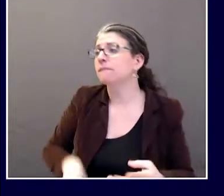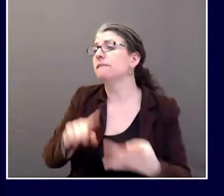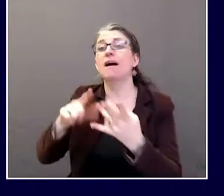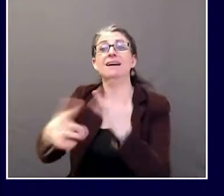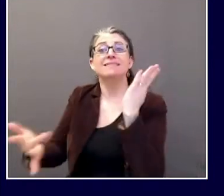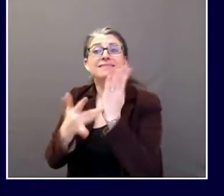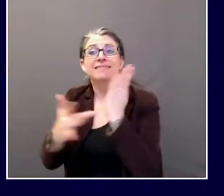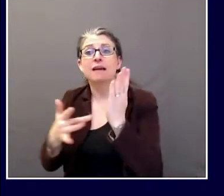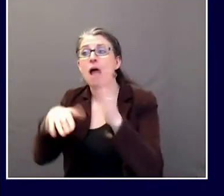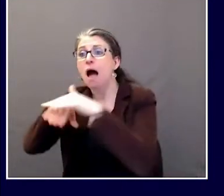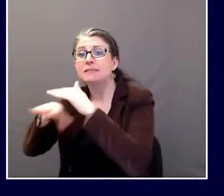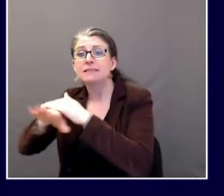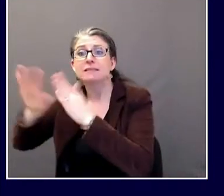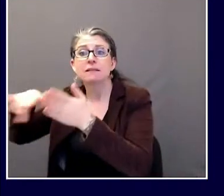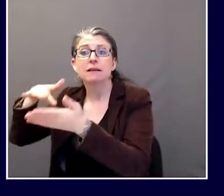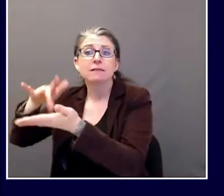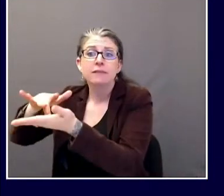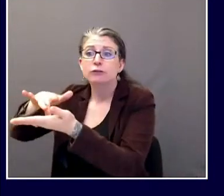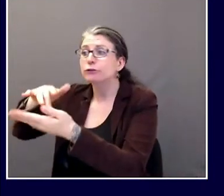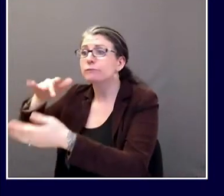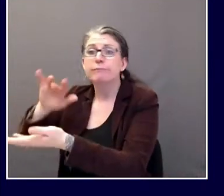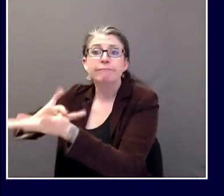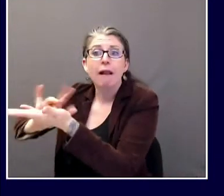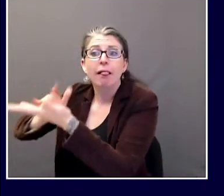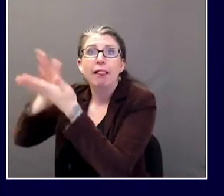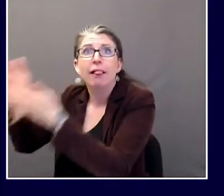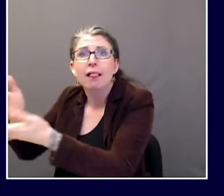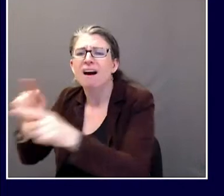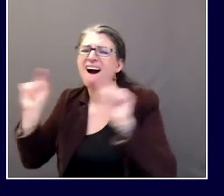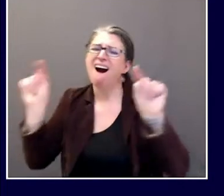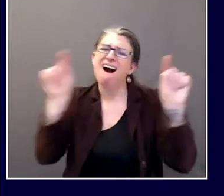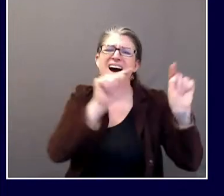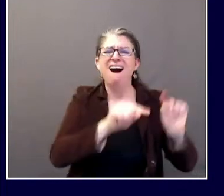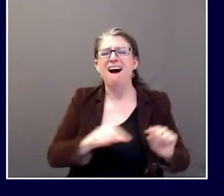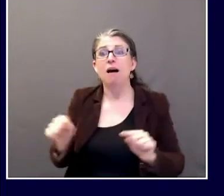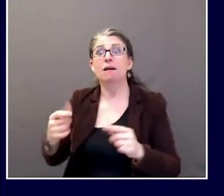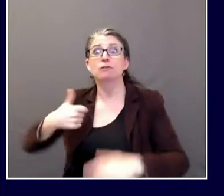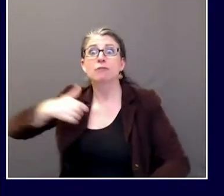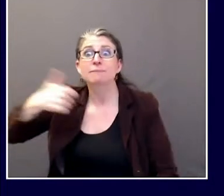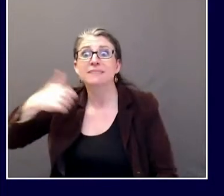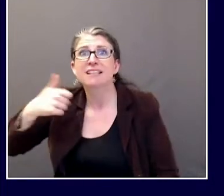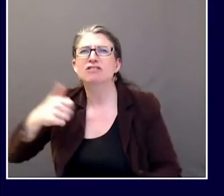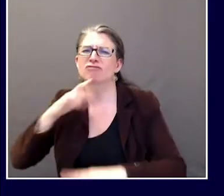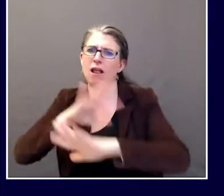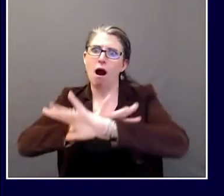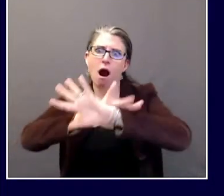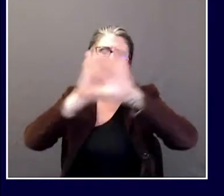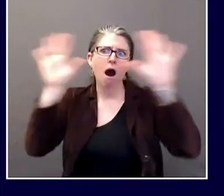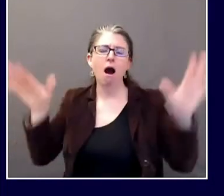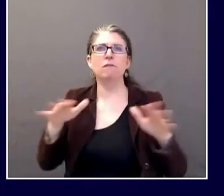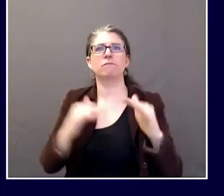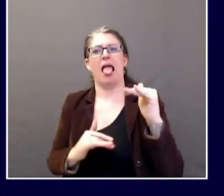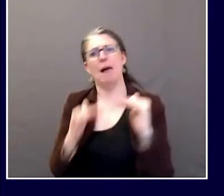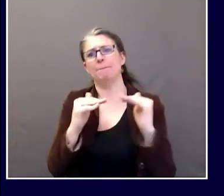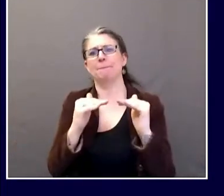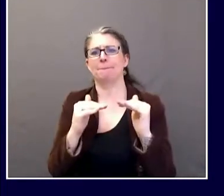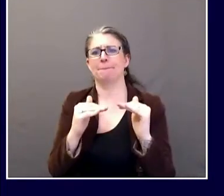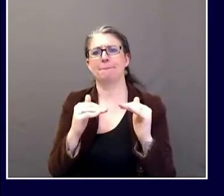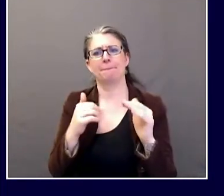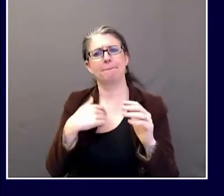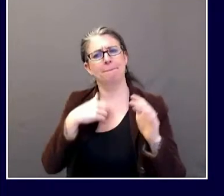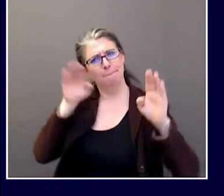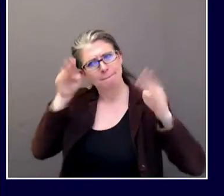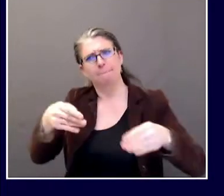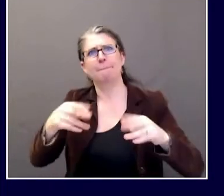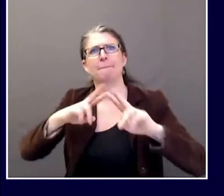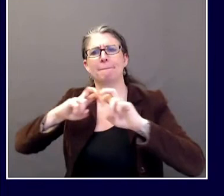of the various forms of equity in mind to try to get vaccine to a bunch of different places all the time.